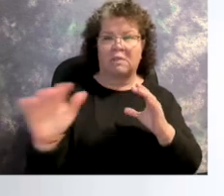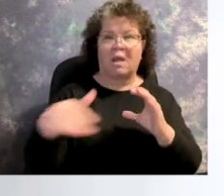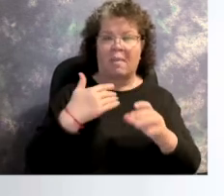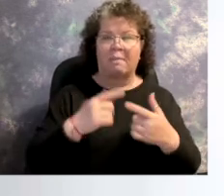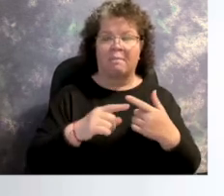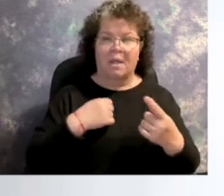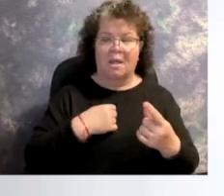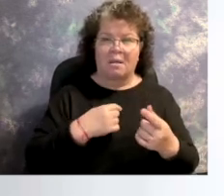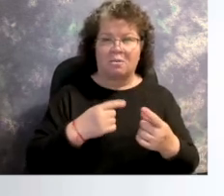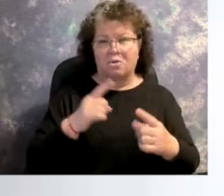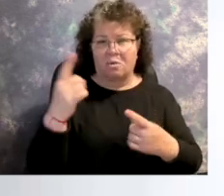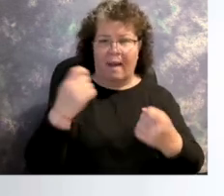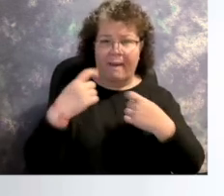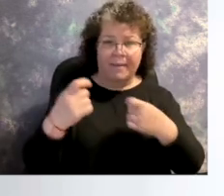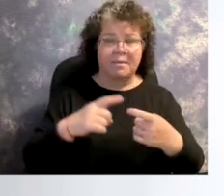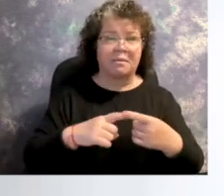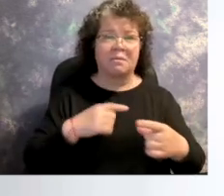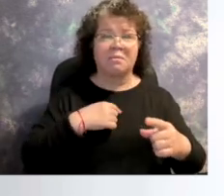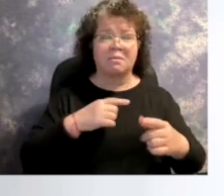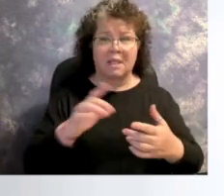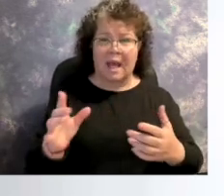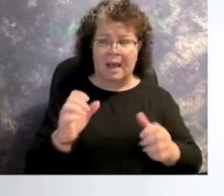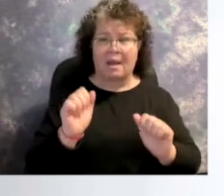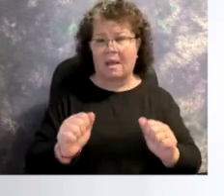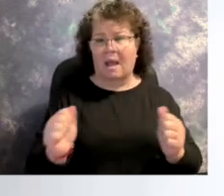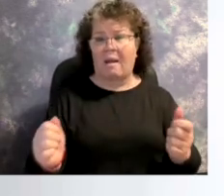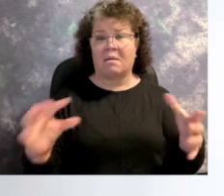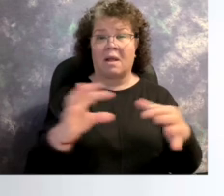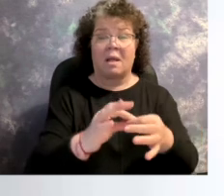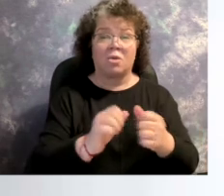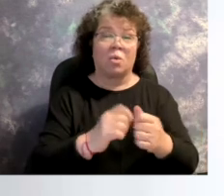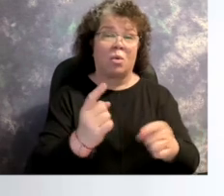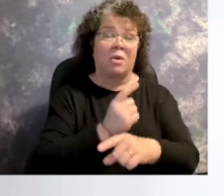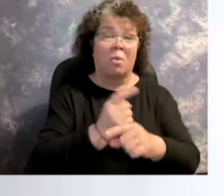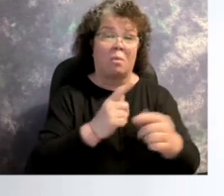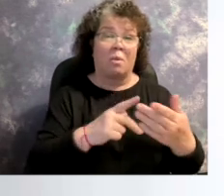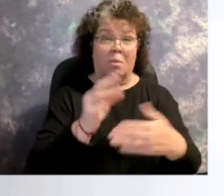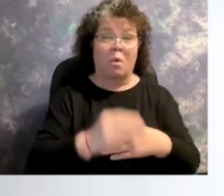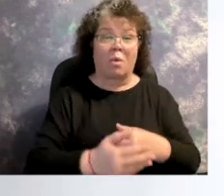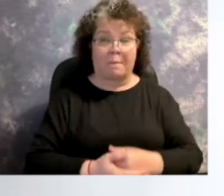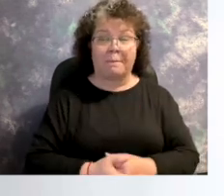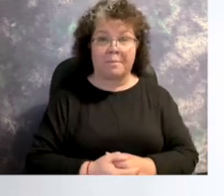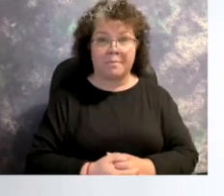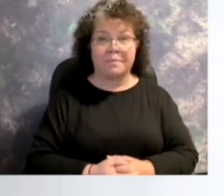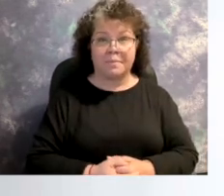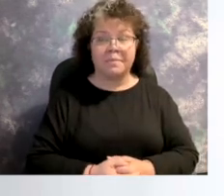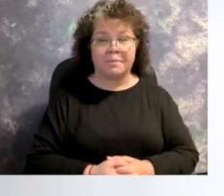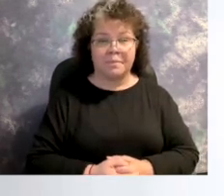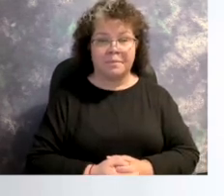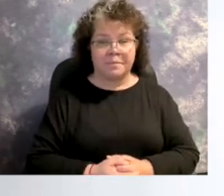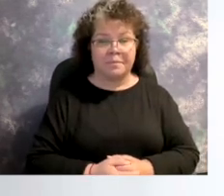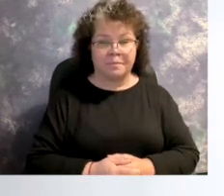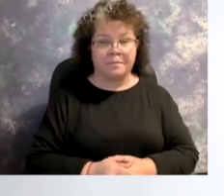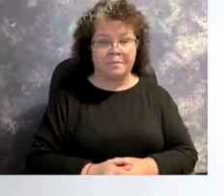can collaborate and I can put them in touch with the appropriate programs that may be in need